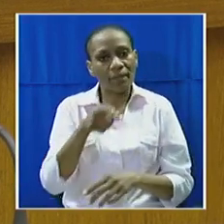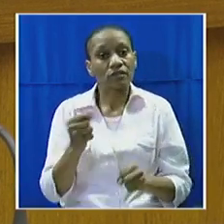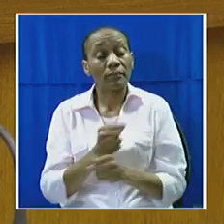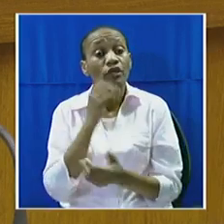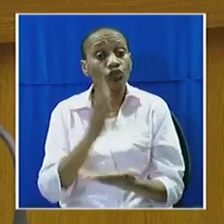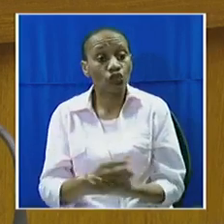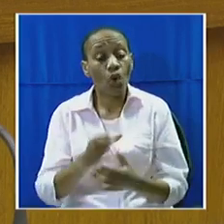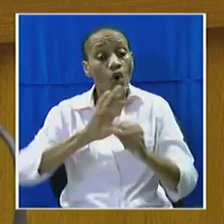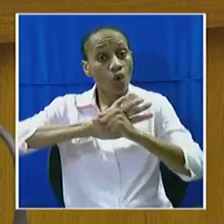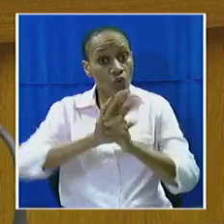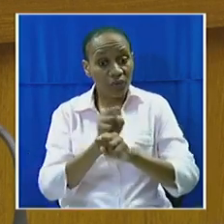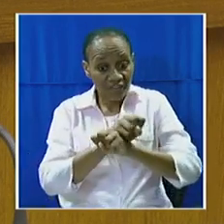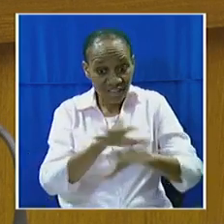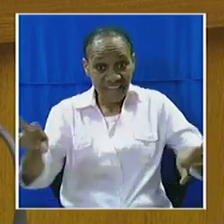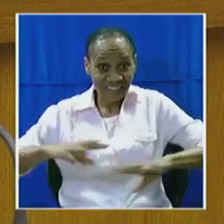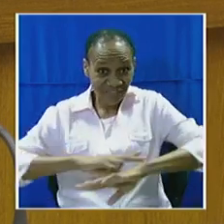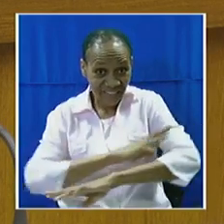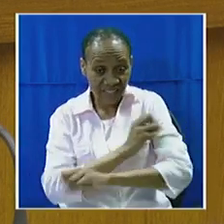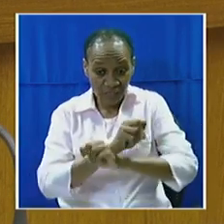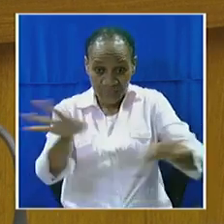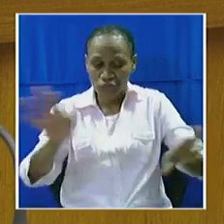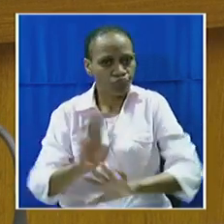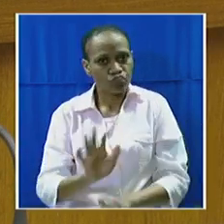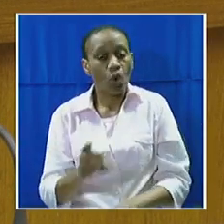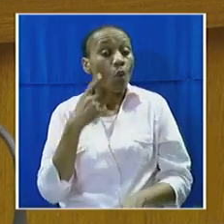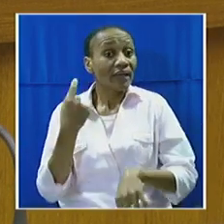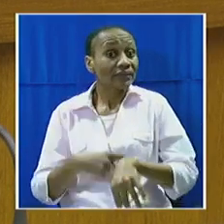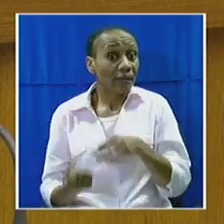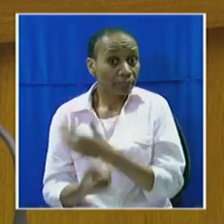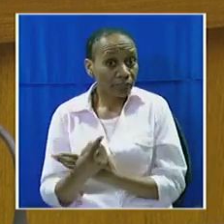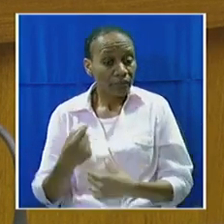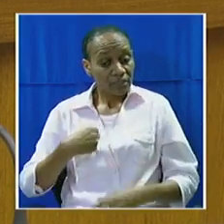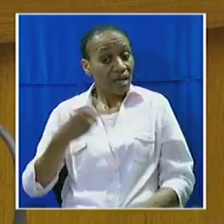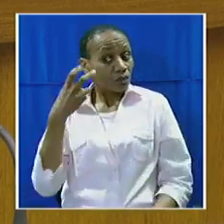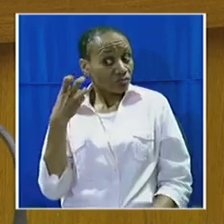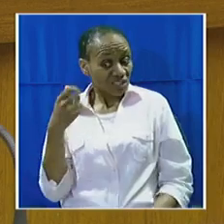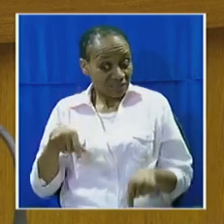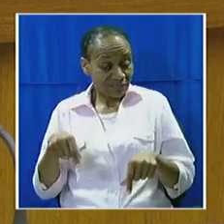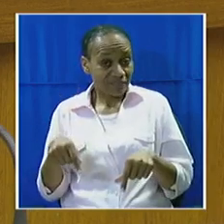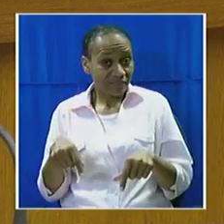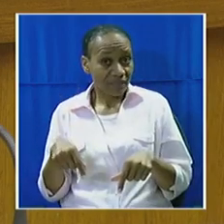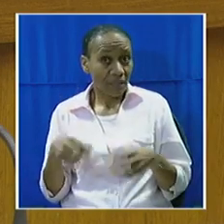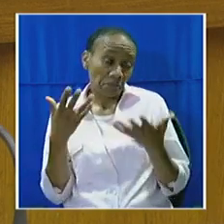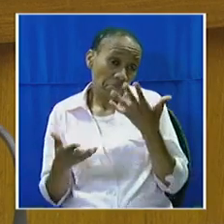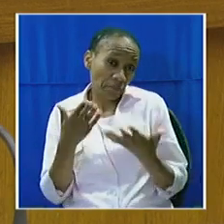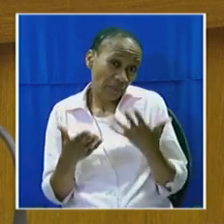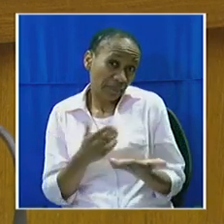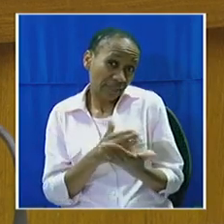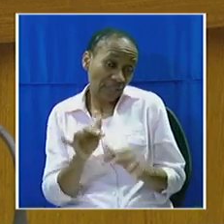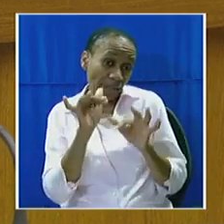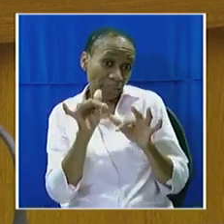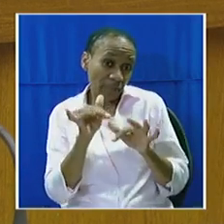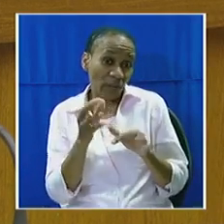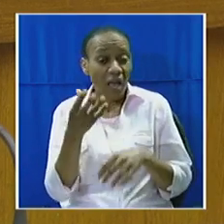coronavirus in the country. And when the time comes, as we have heard this afternoon, that there may be South Africans who have contracted